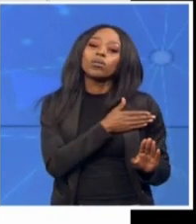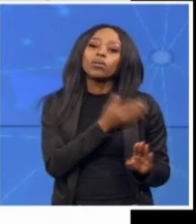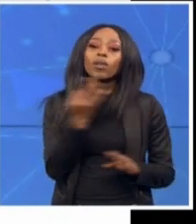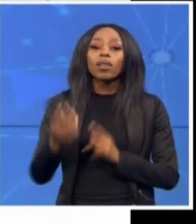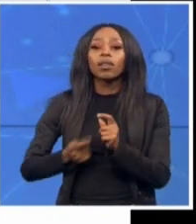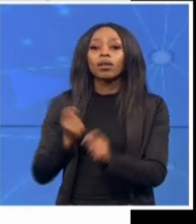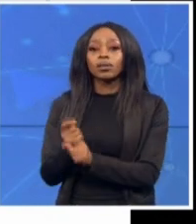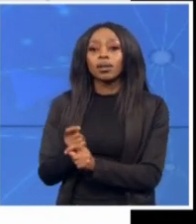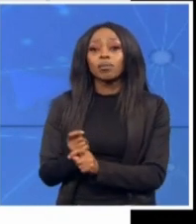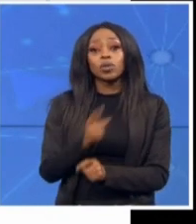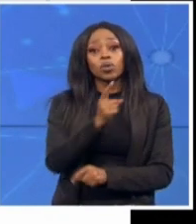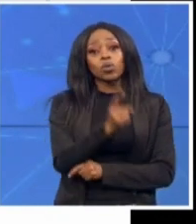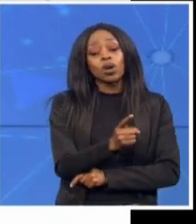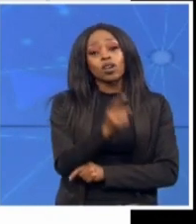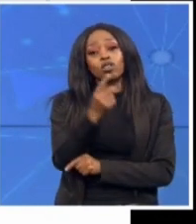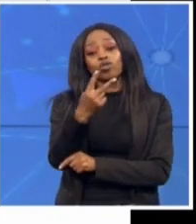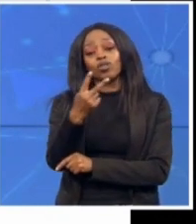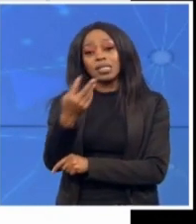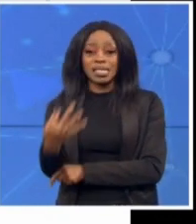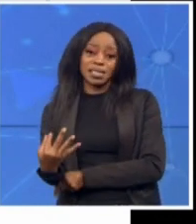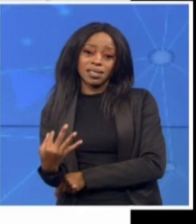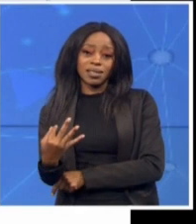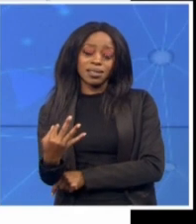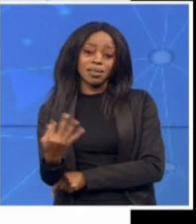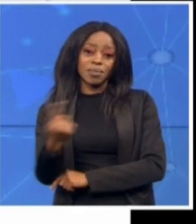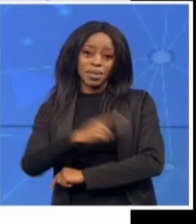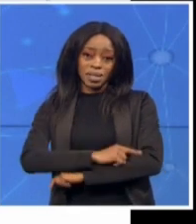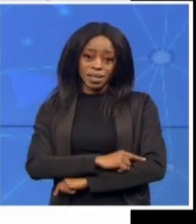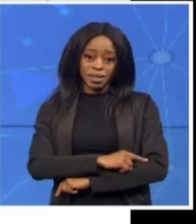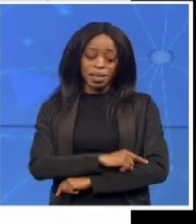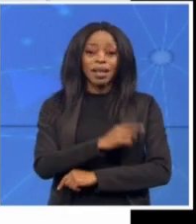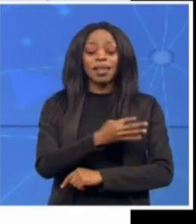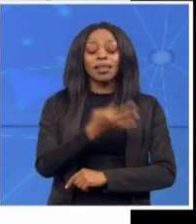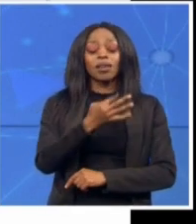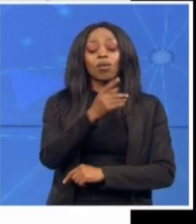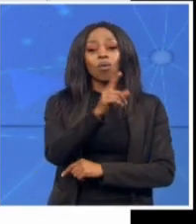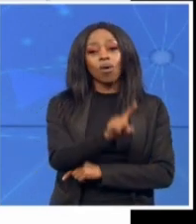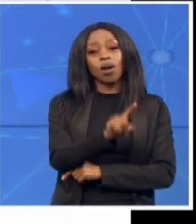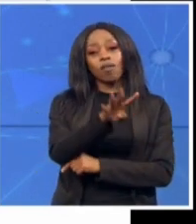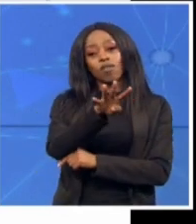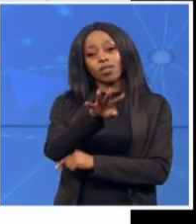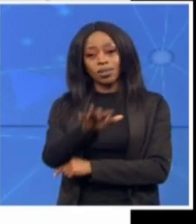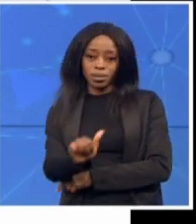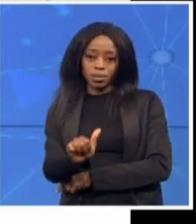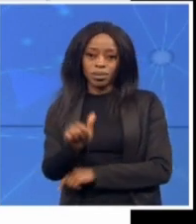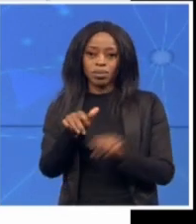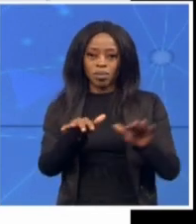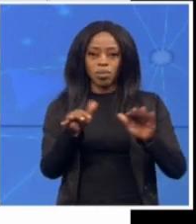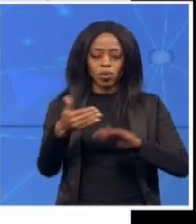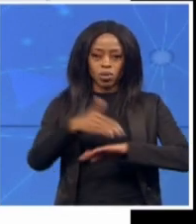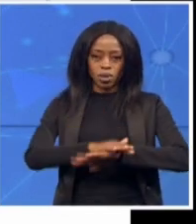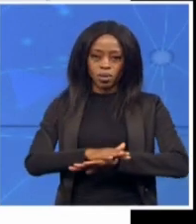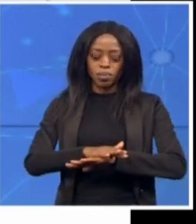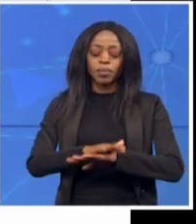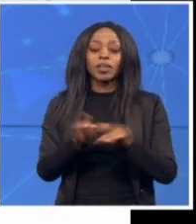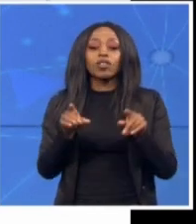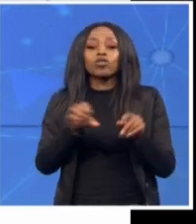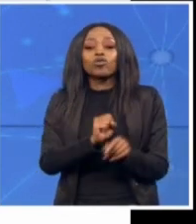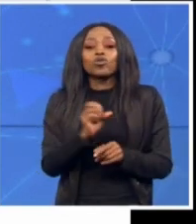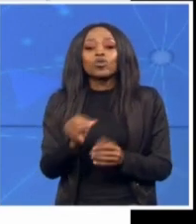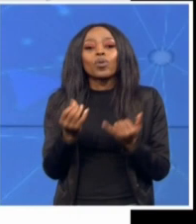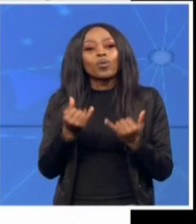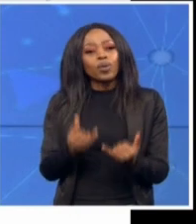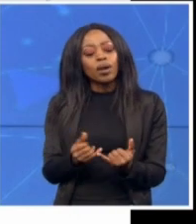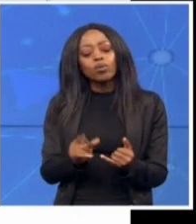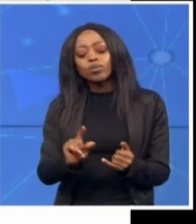and in the 2nd wave, which was 146 deaths a day. So we have now to reach the end of wave, which we think we are heading